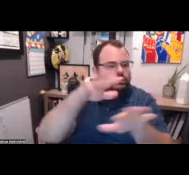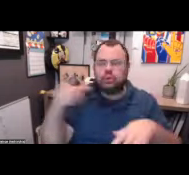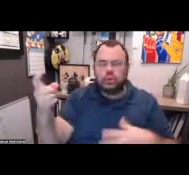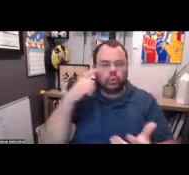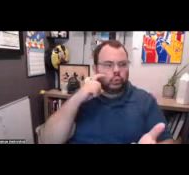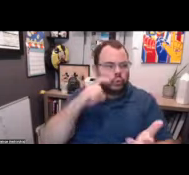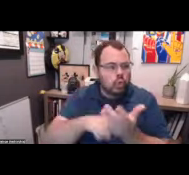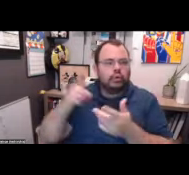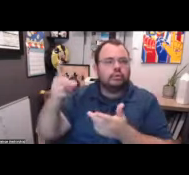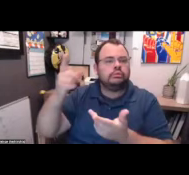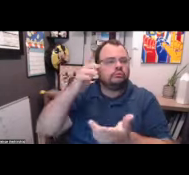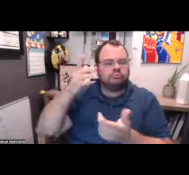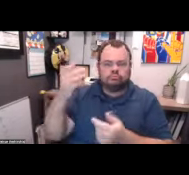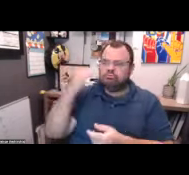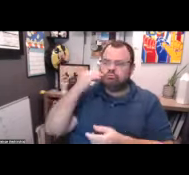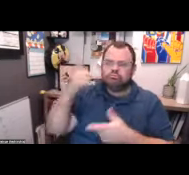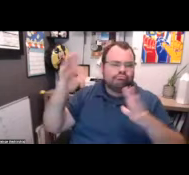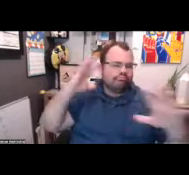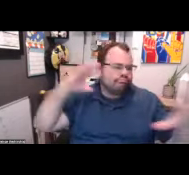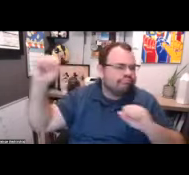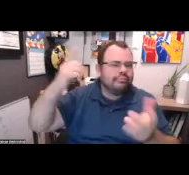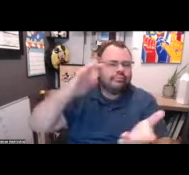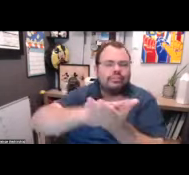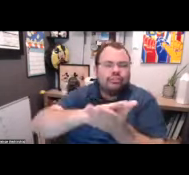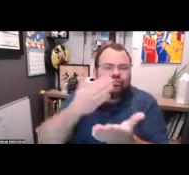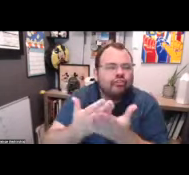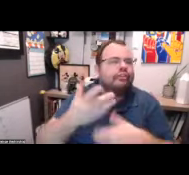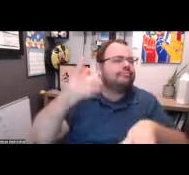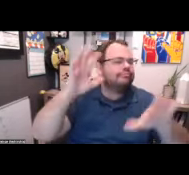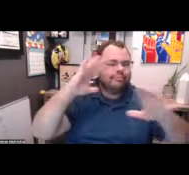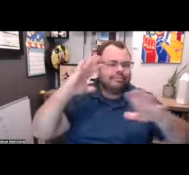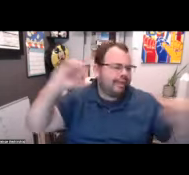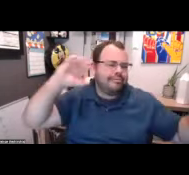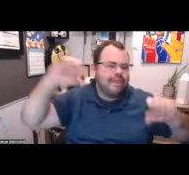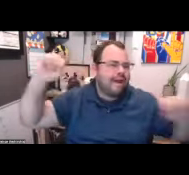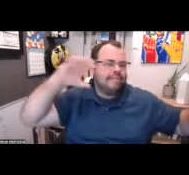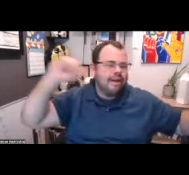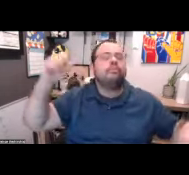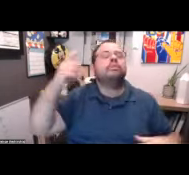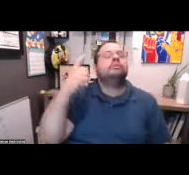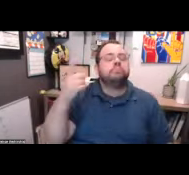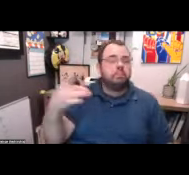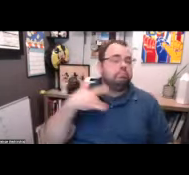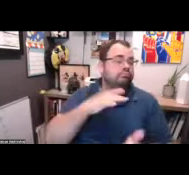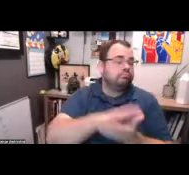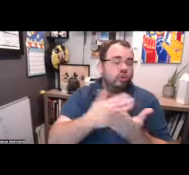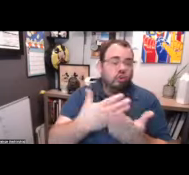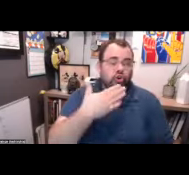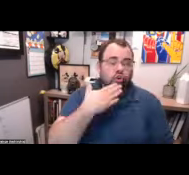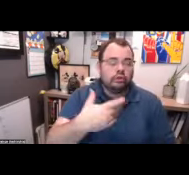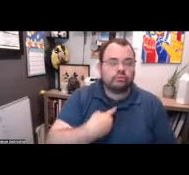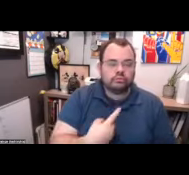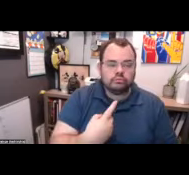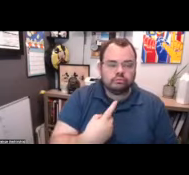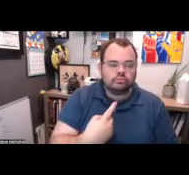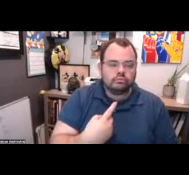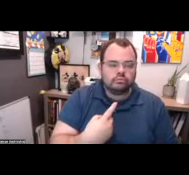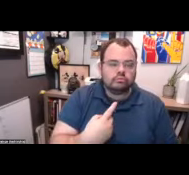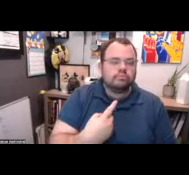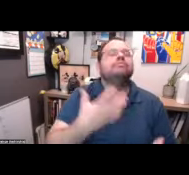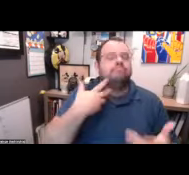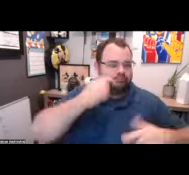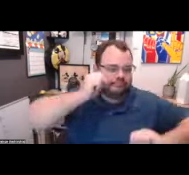care of me. And there was a lot of different children. And I don't know if you noticed, but the kitchen was loud. Everyone is loud,